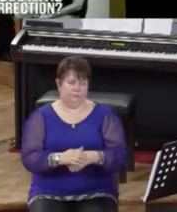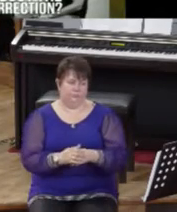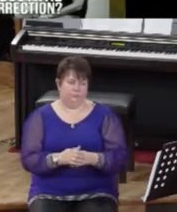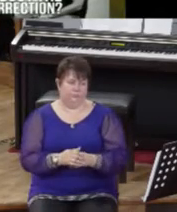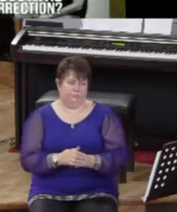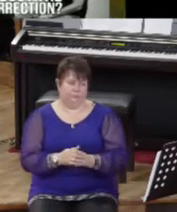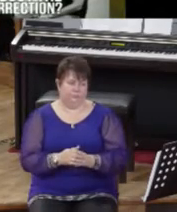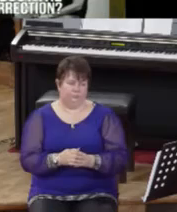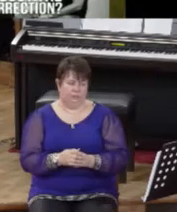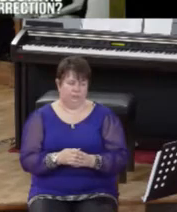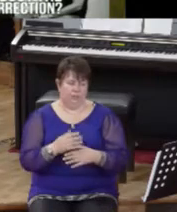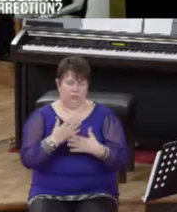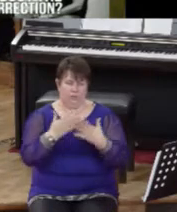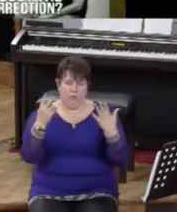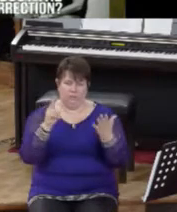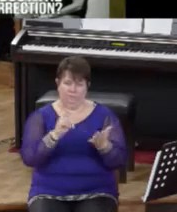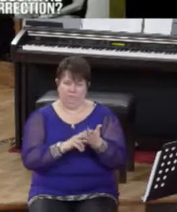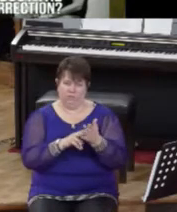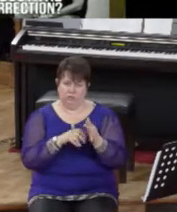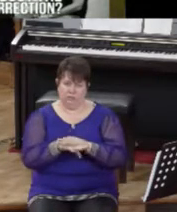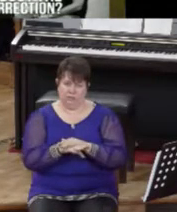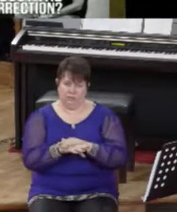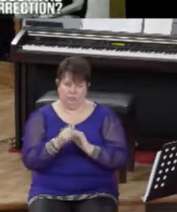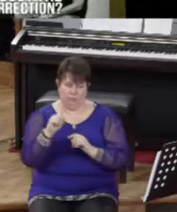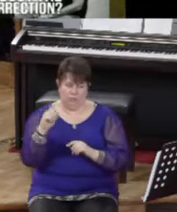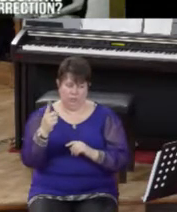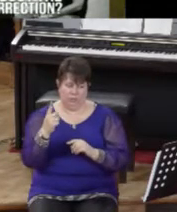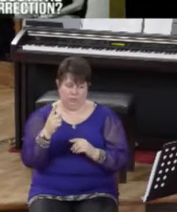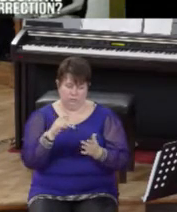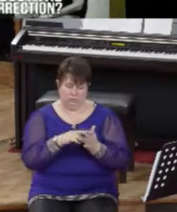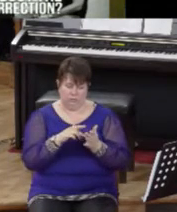a host of telling verses, is verse 19.